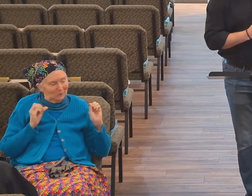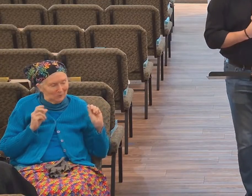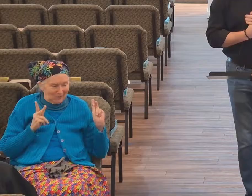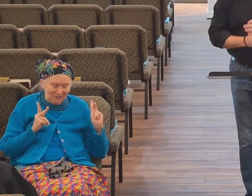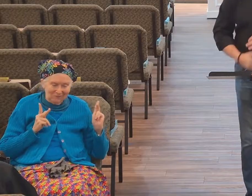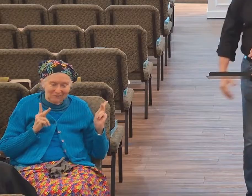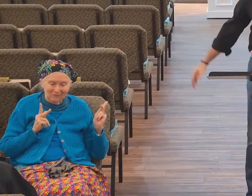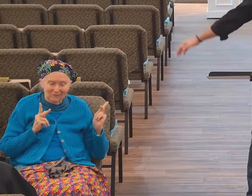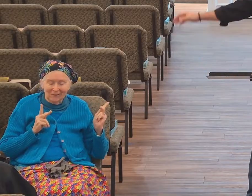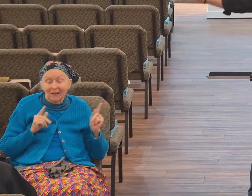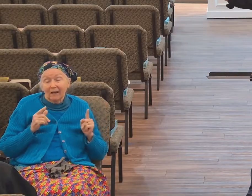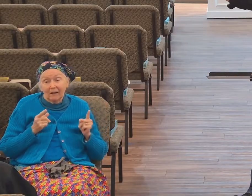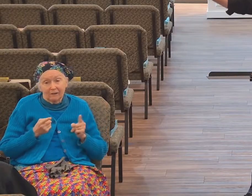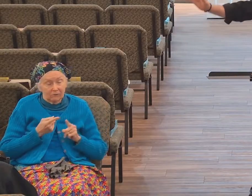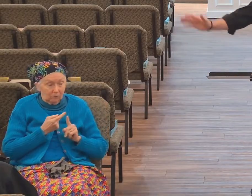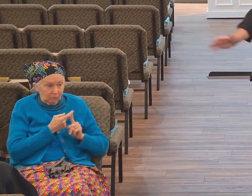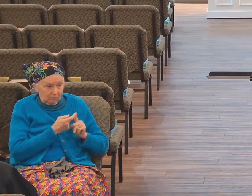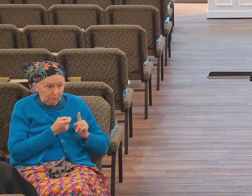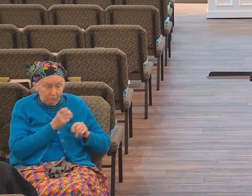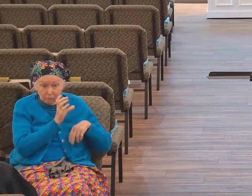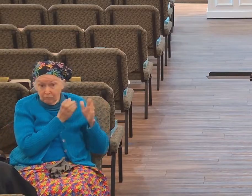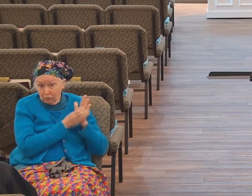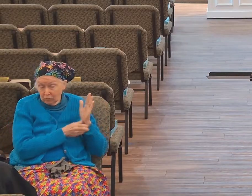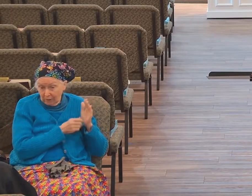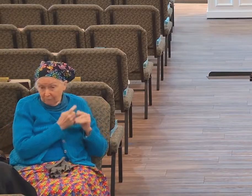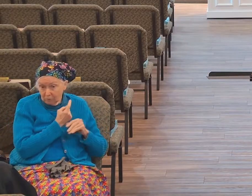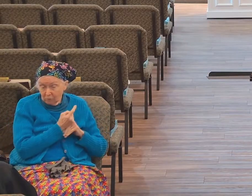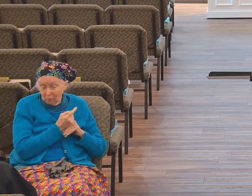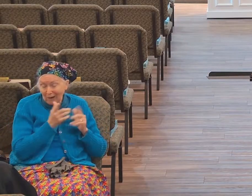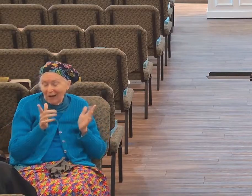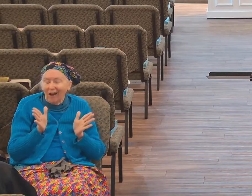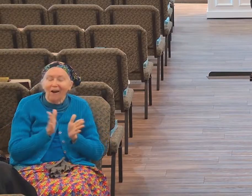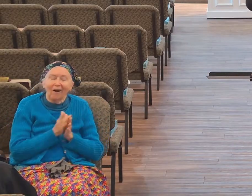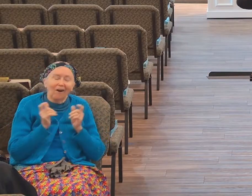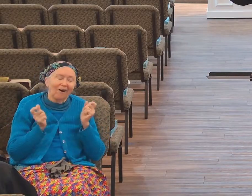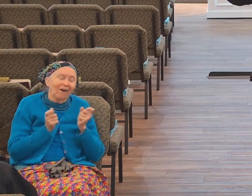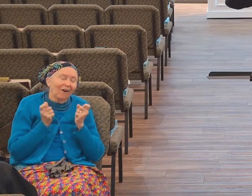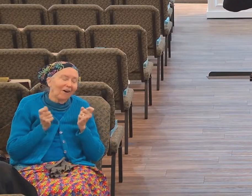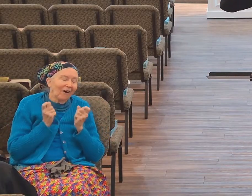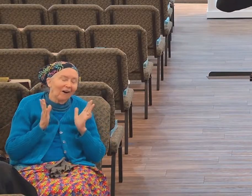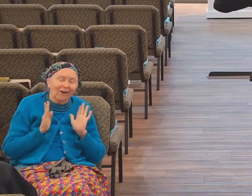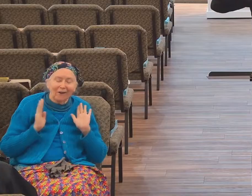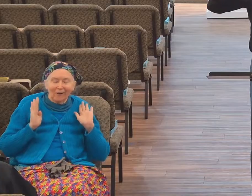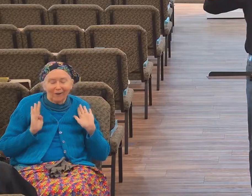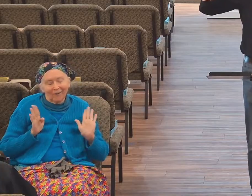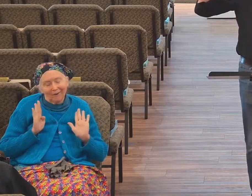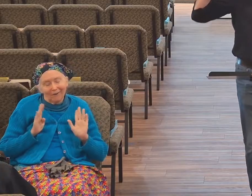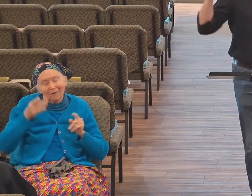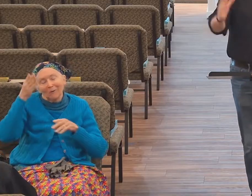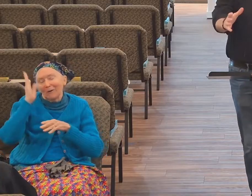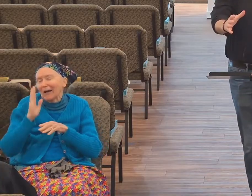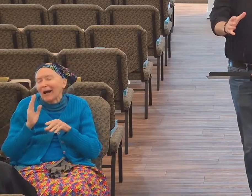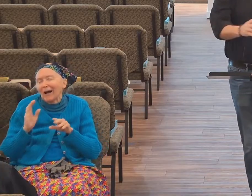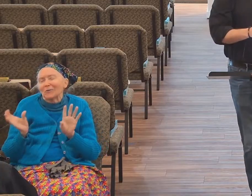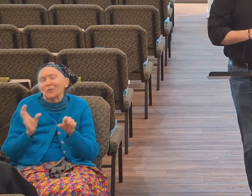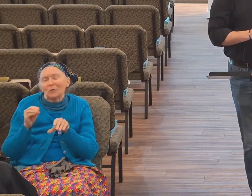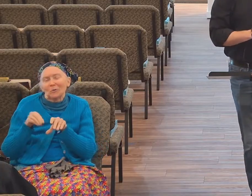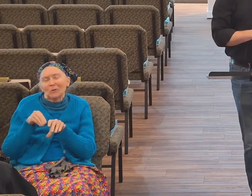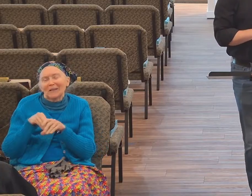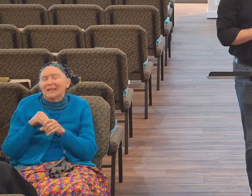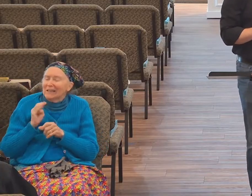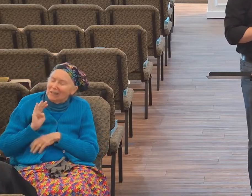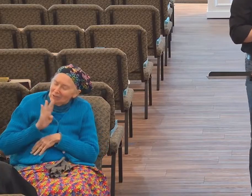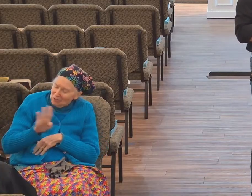So, coming out of chapter 1, right, this celebration of, man, God's action in